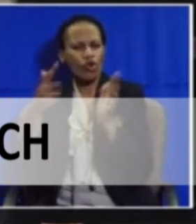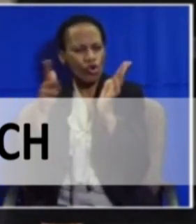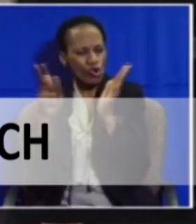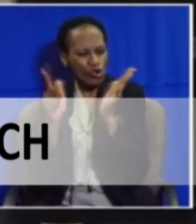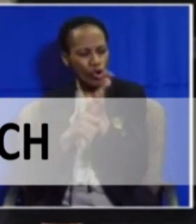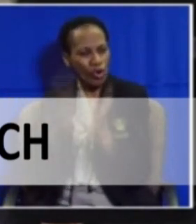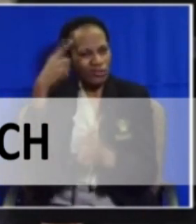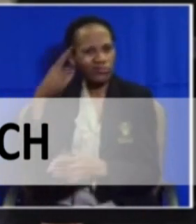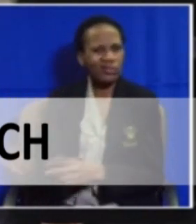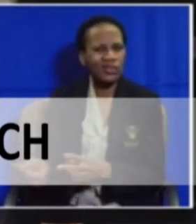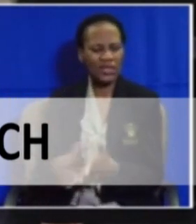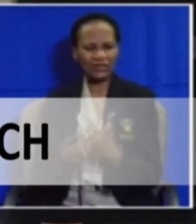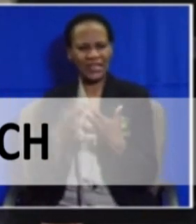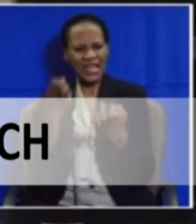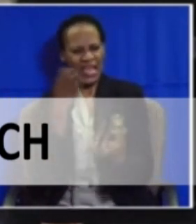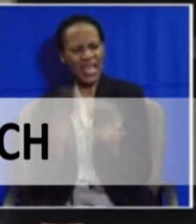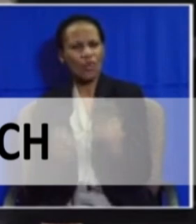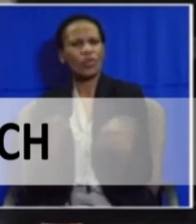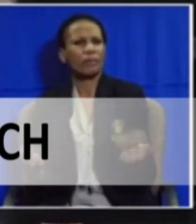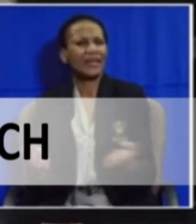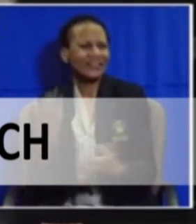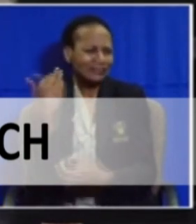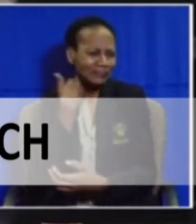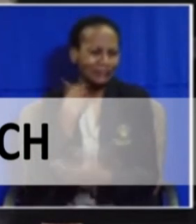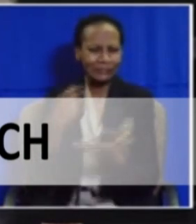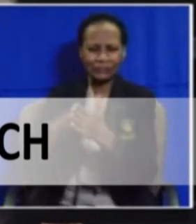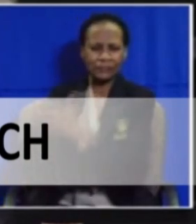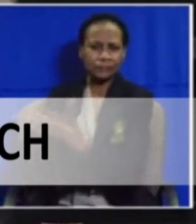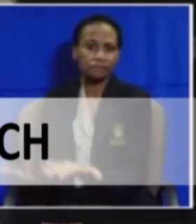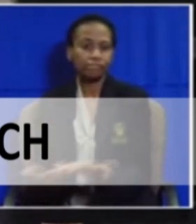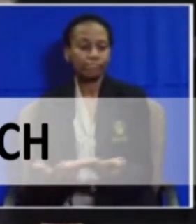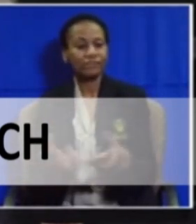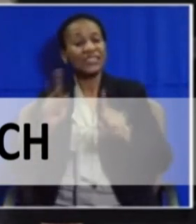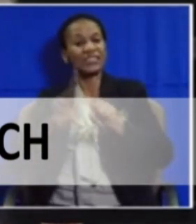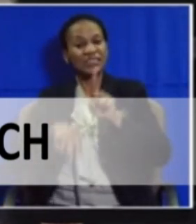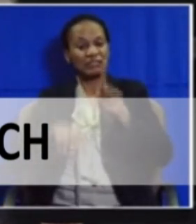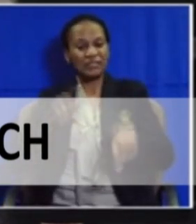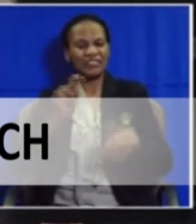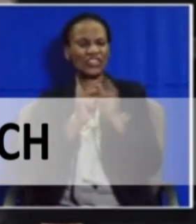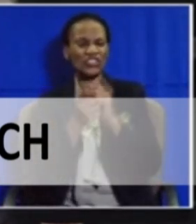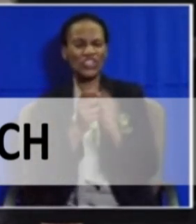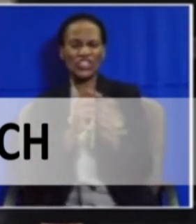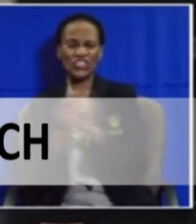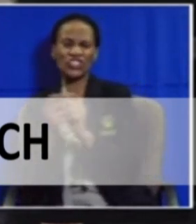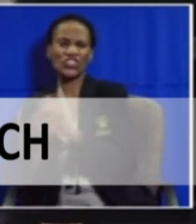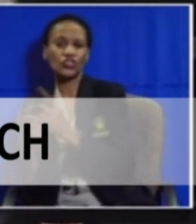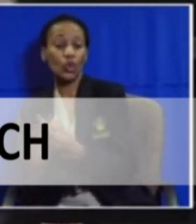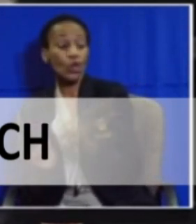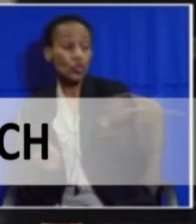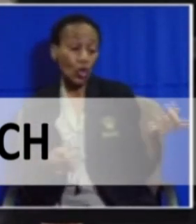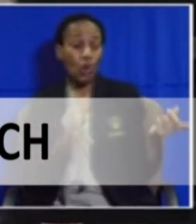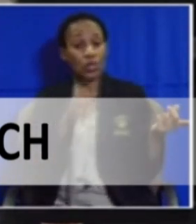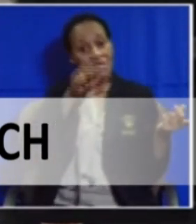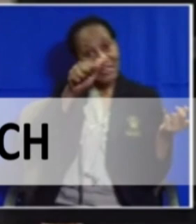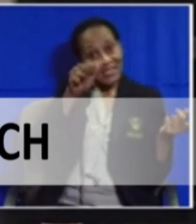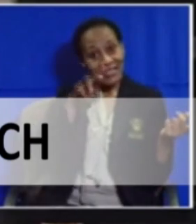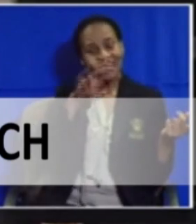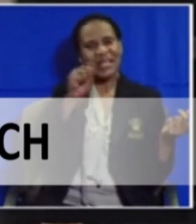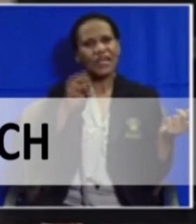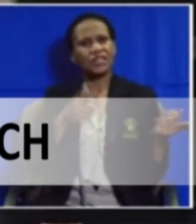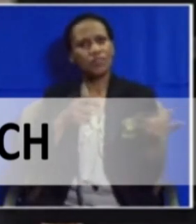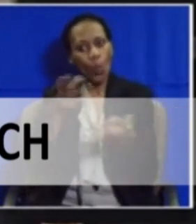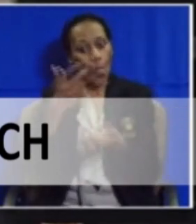of plant and equipment expenses, exchange control violations. SARS is also recovering the fraudulent